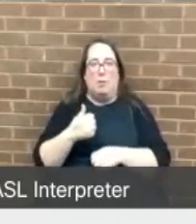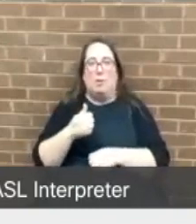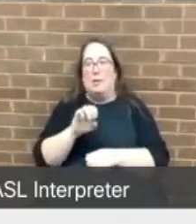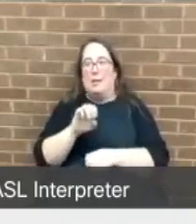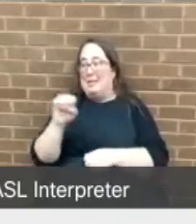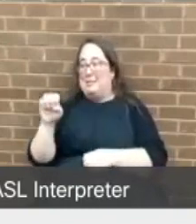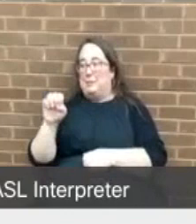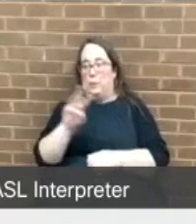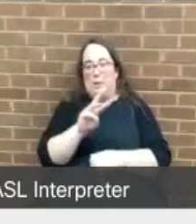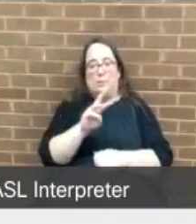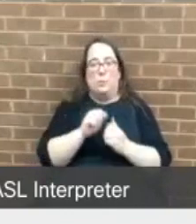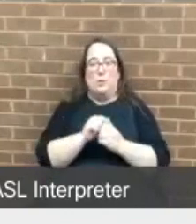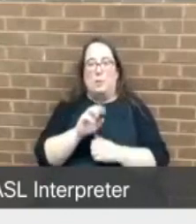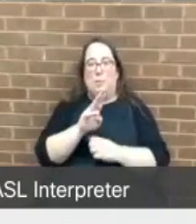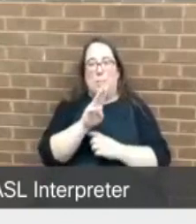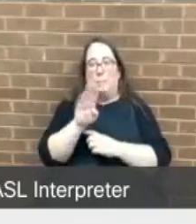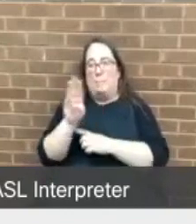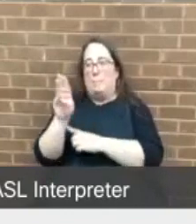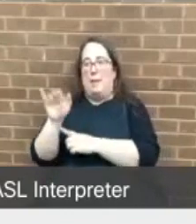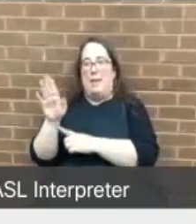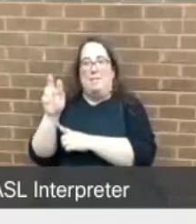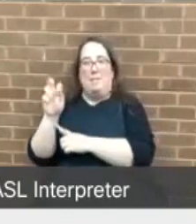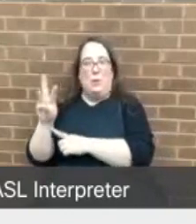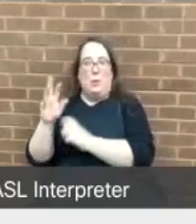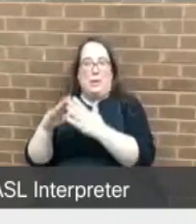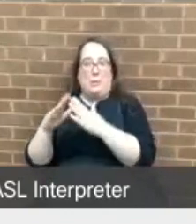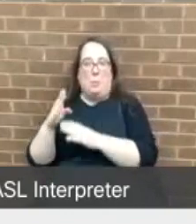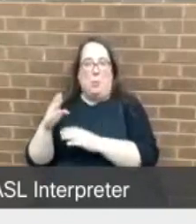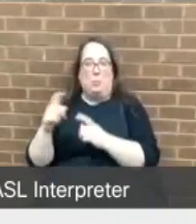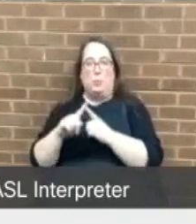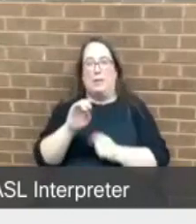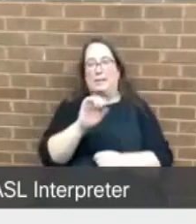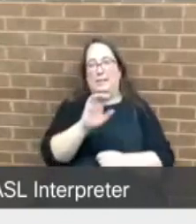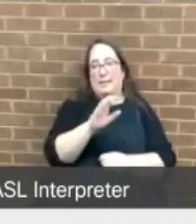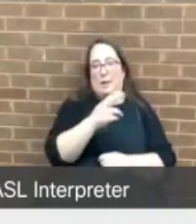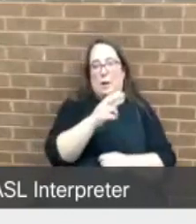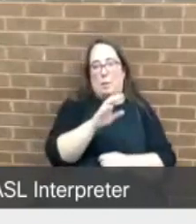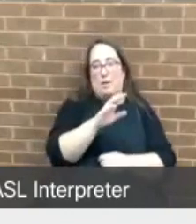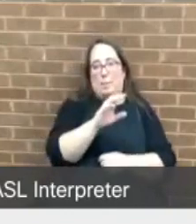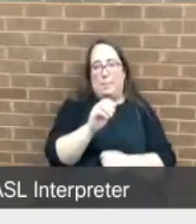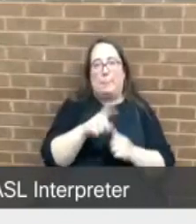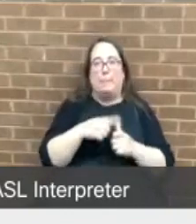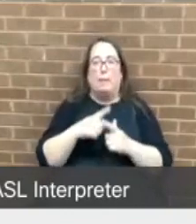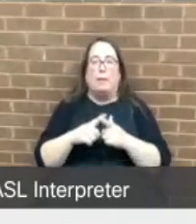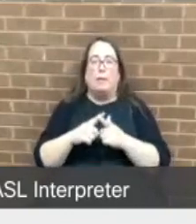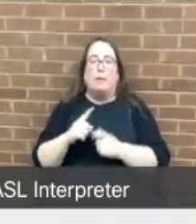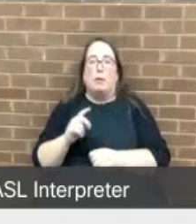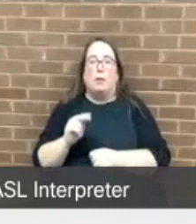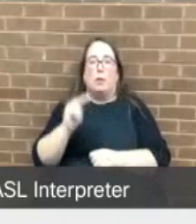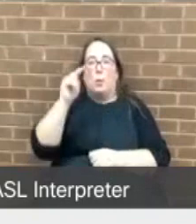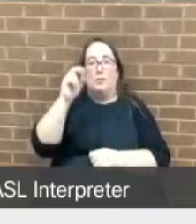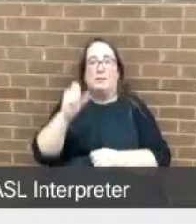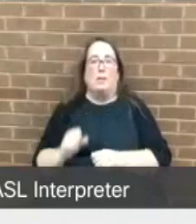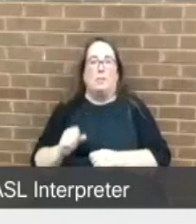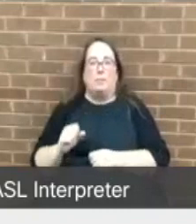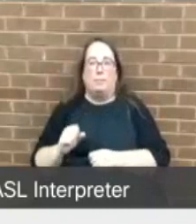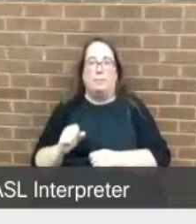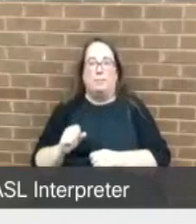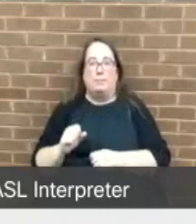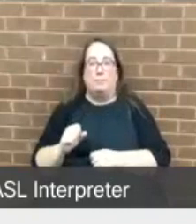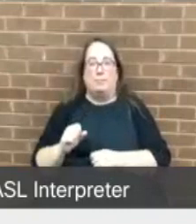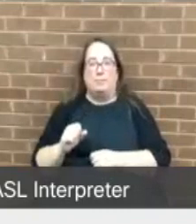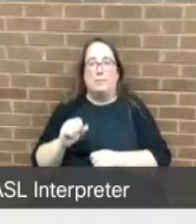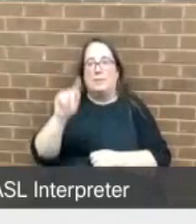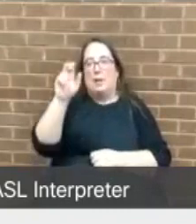east-west transit route between Bayview through downtown Baltimore to Greater Ellicott City in Howard County, and then a north-south route between Towson